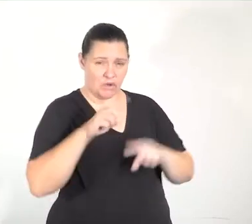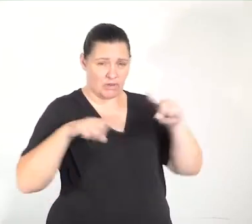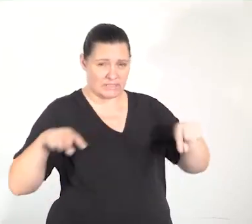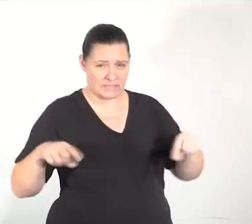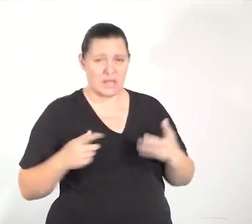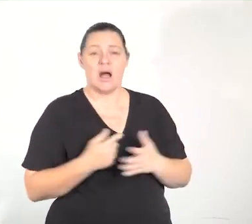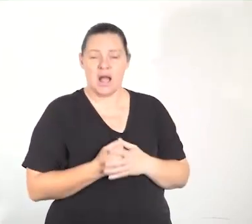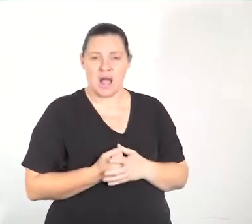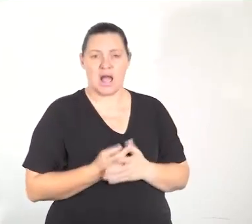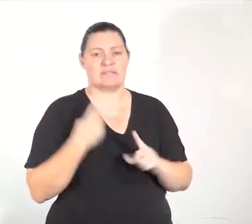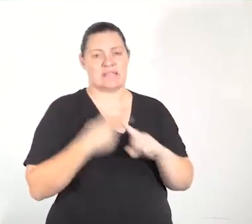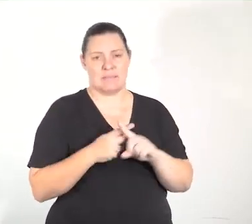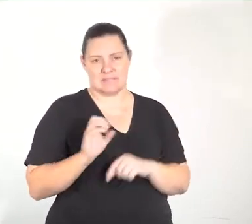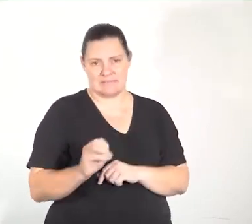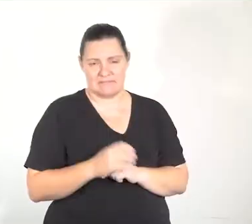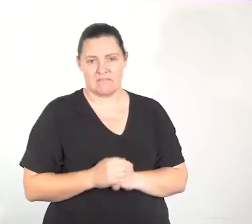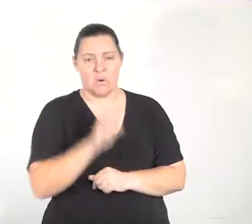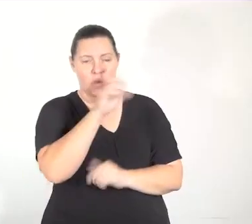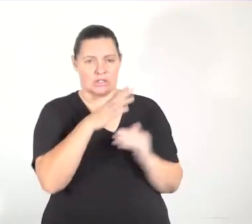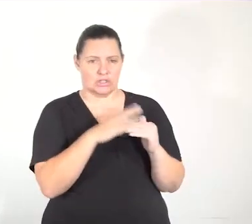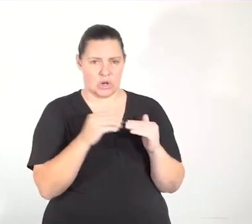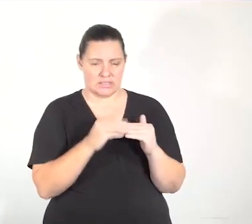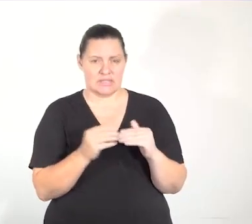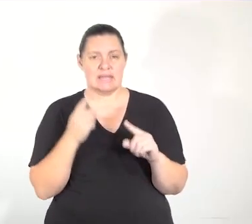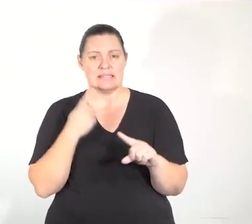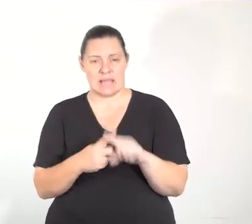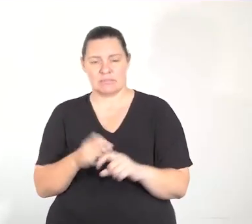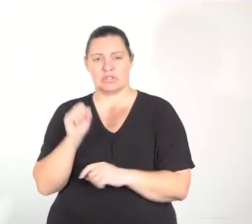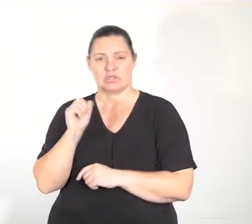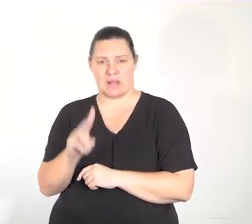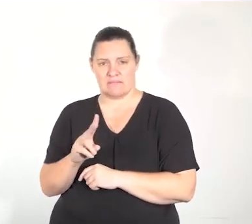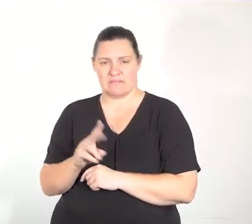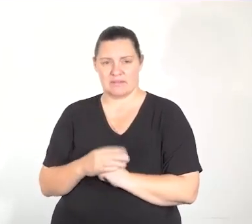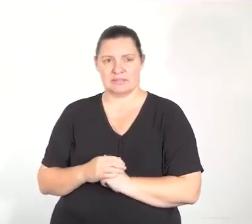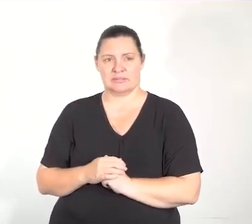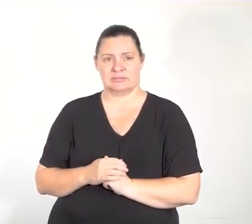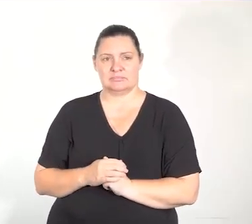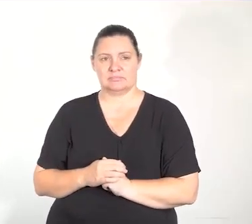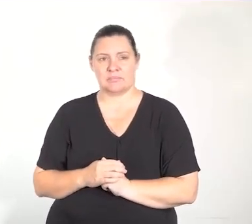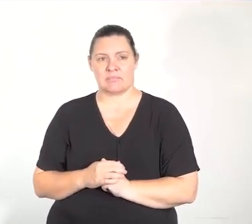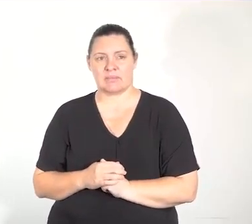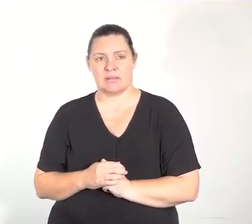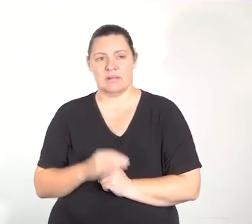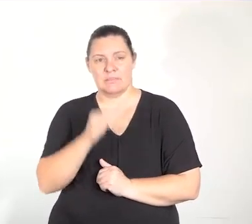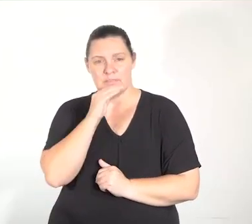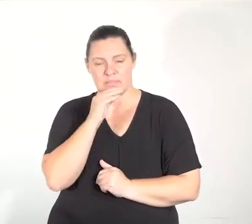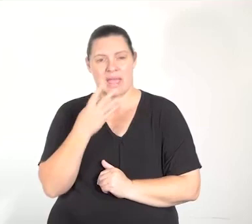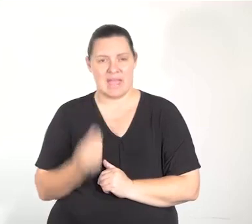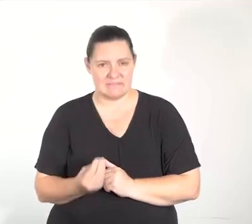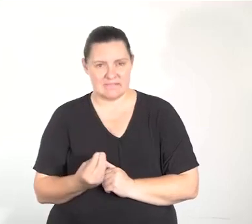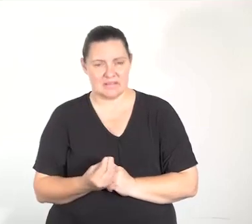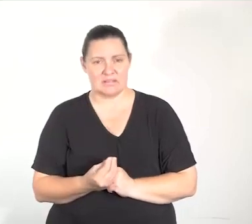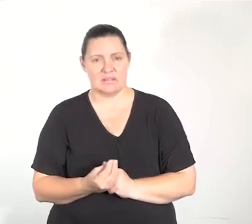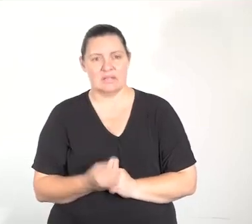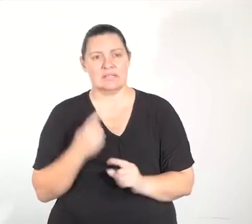rate, we need to work with multiplication. So from $1, I multiplied by 12 on the left-hand side. This means that I have